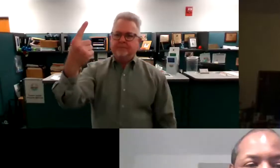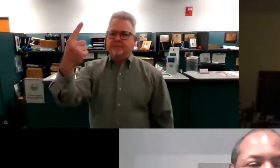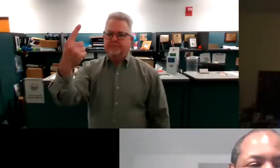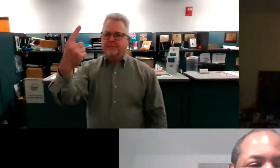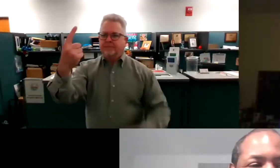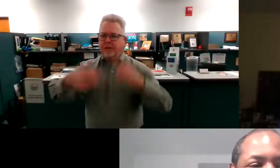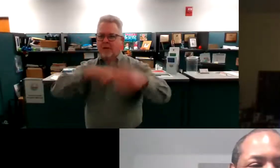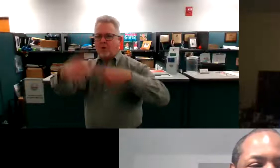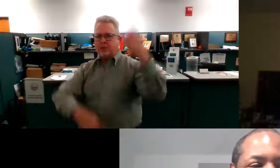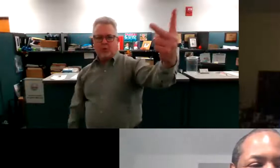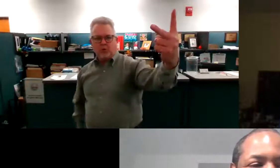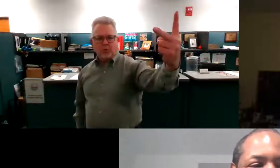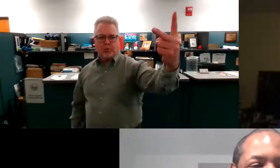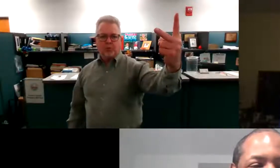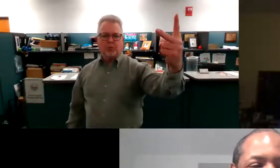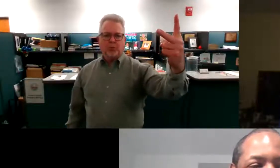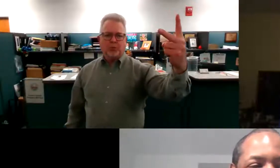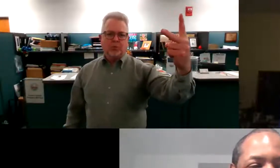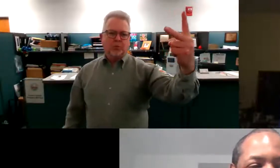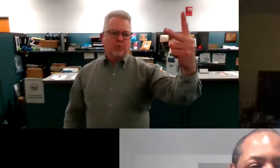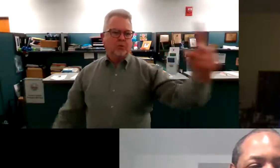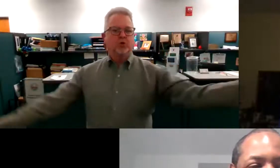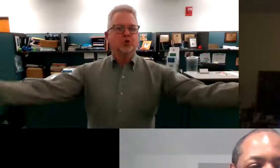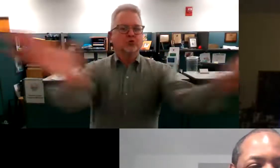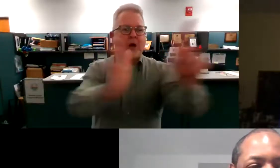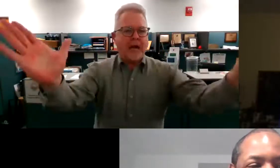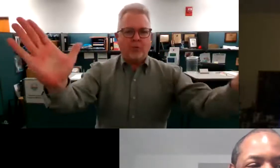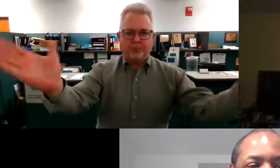All right, going once, going twice.